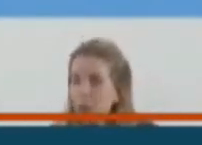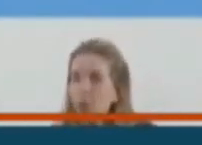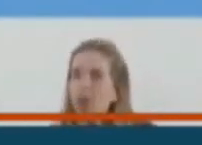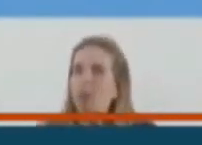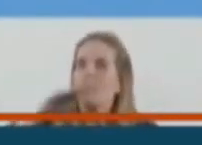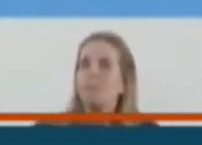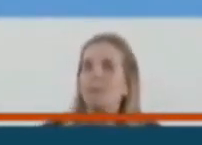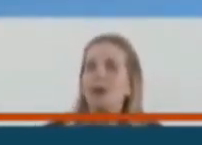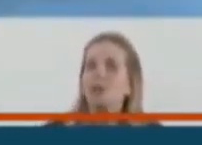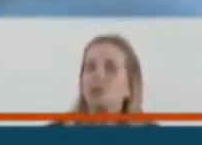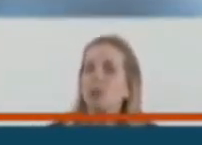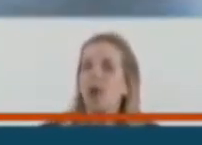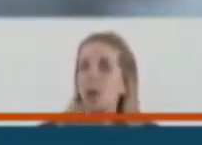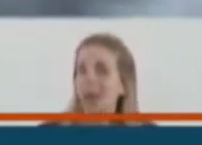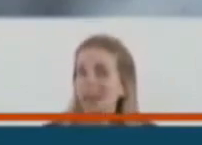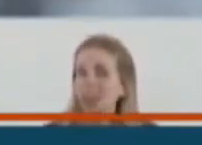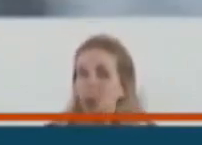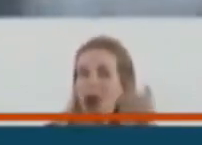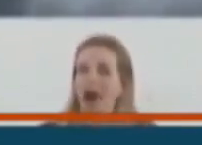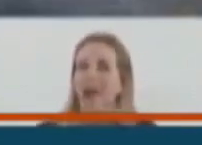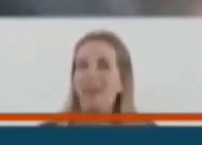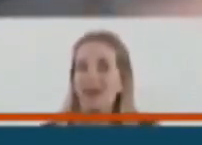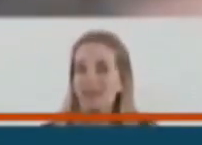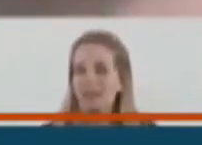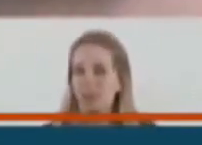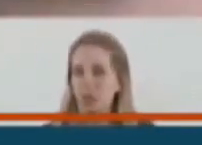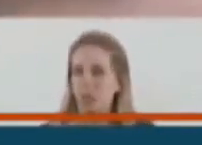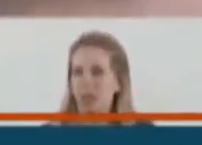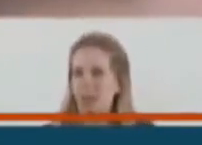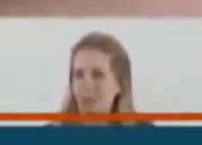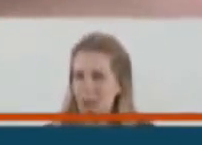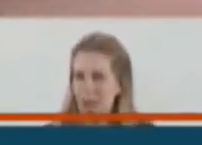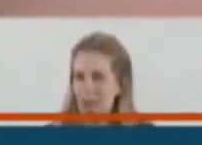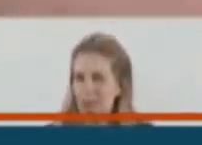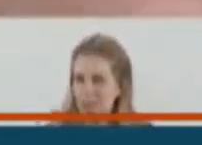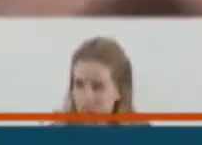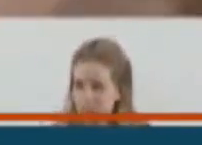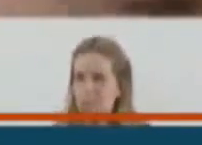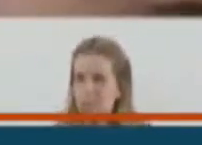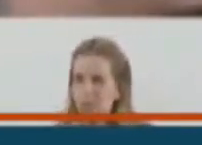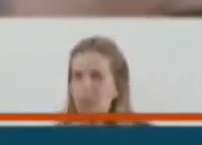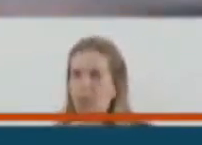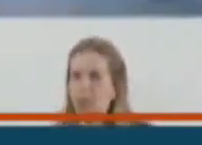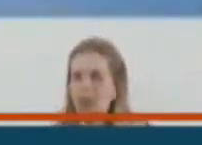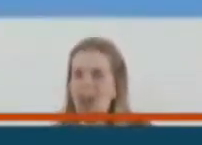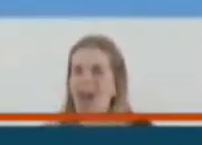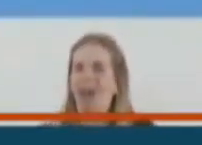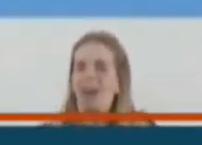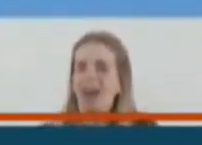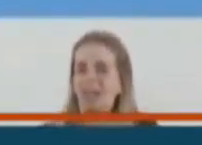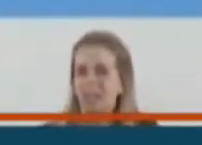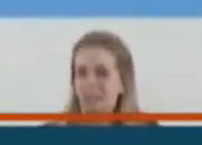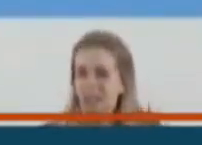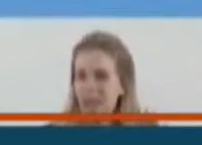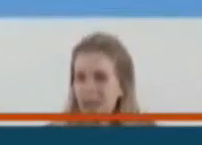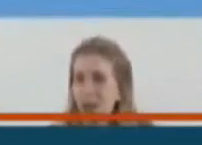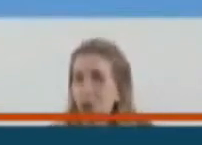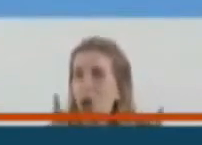I hope will end the day when nobody will be asked on the national identity card whether they are a man or a woman or